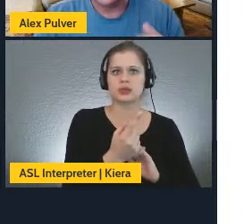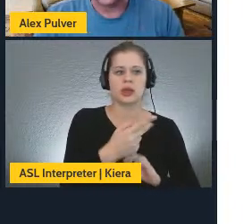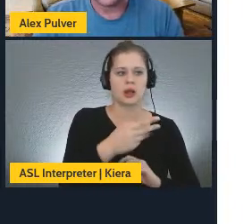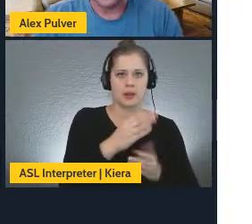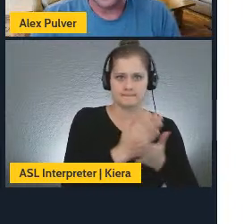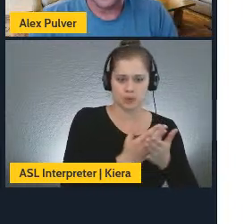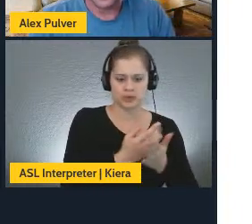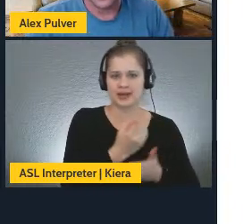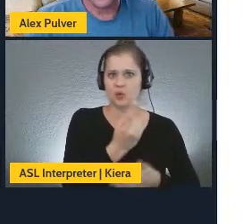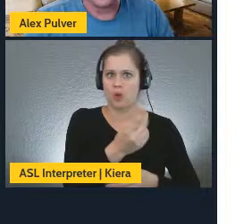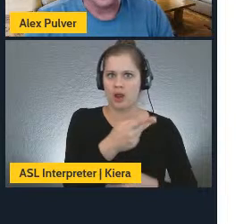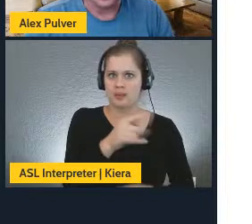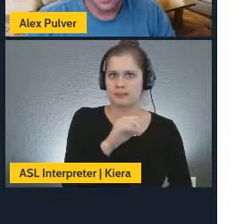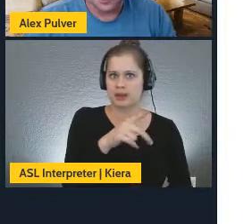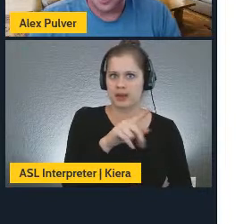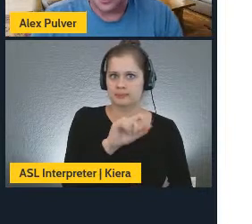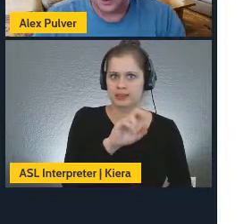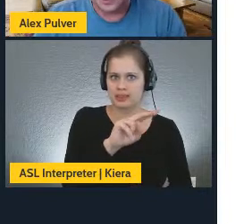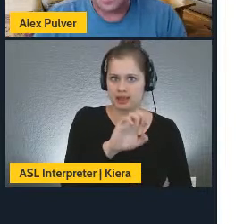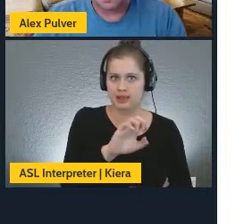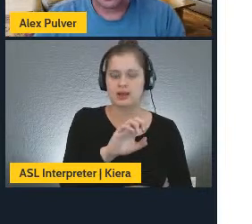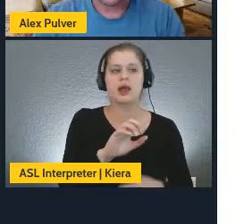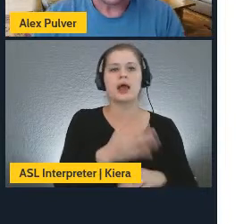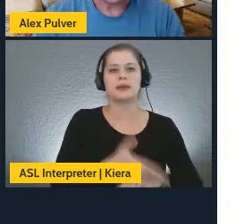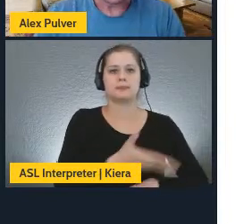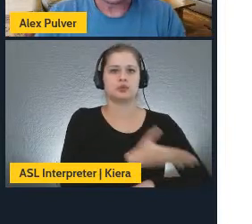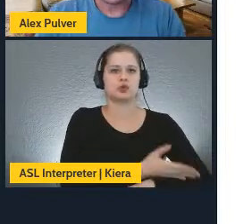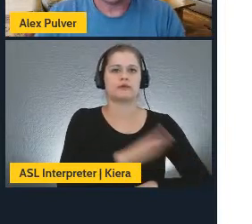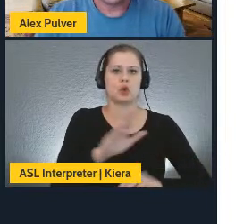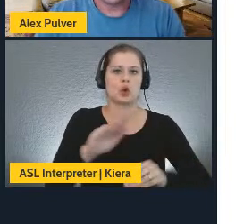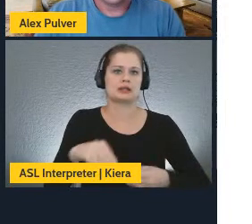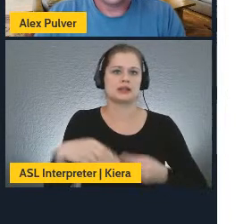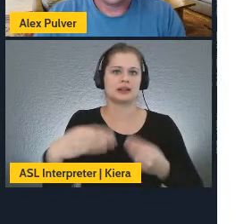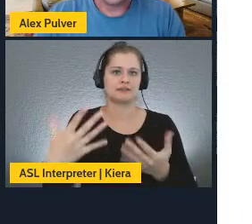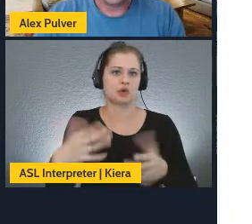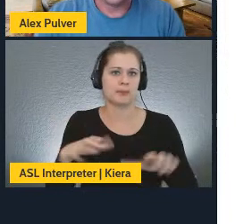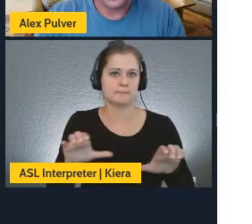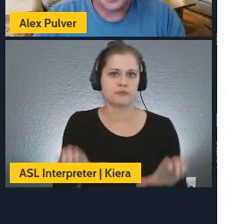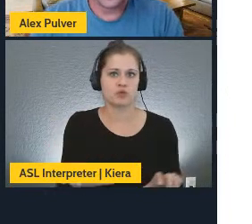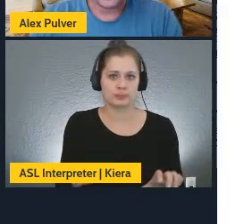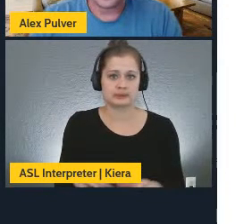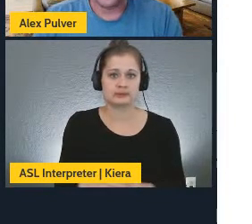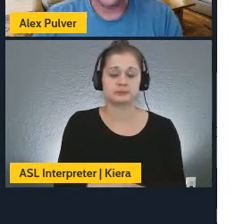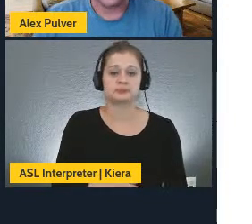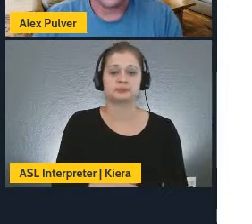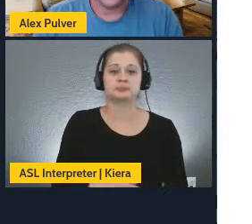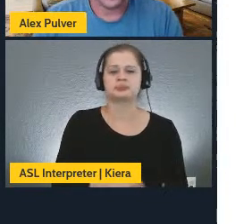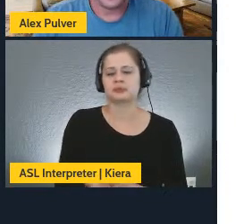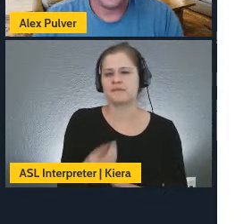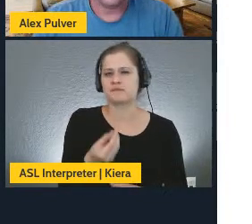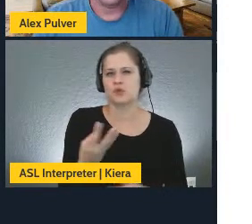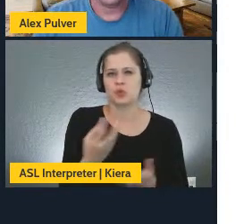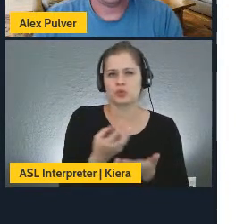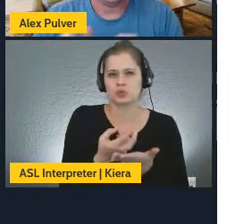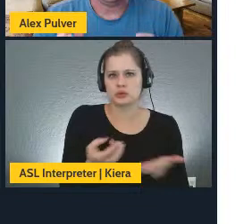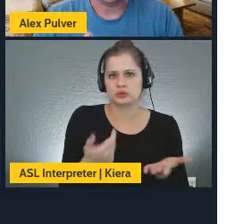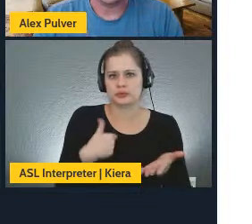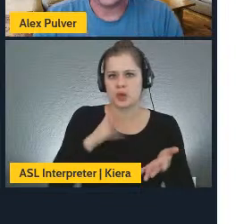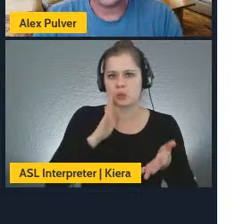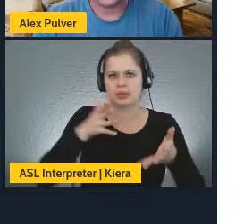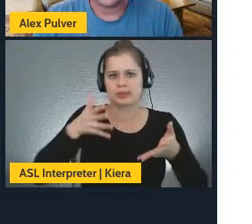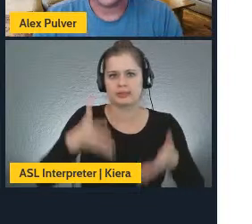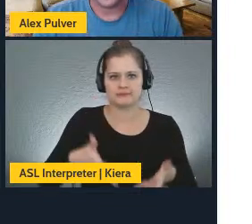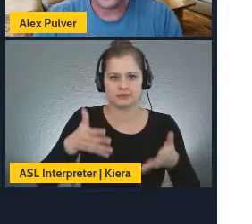through that also improve your delivery performance. Now, a few resources I want to leave you with are